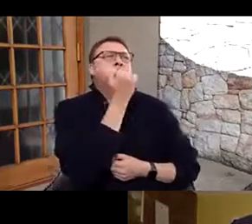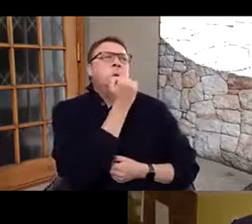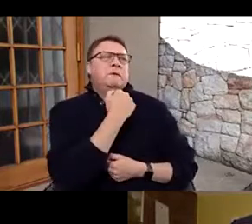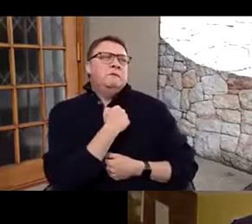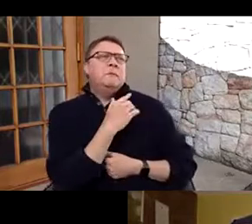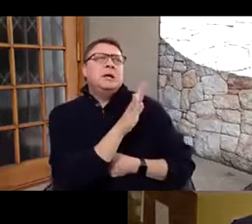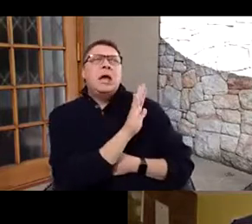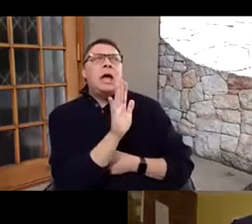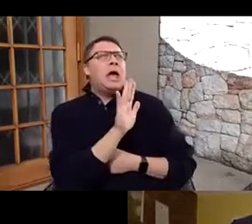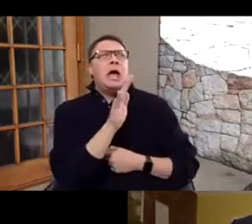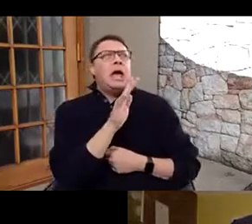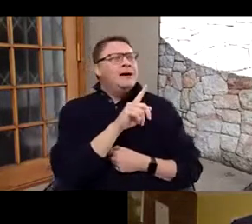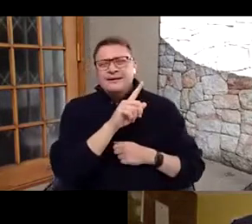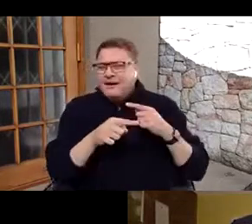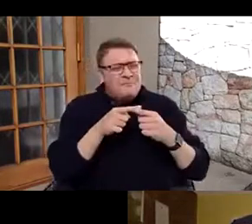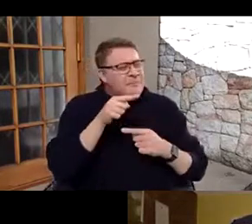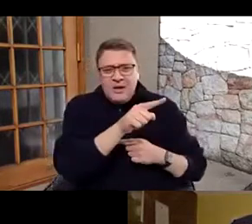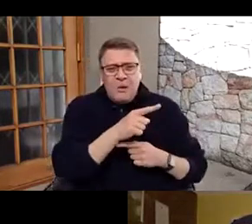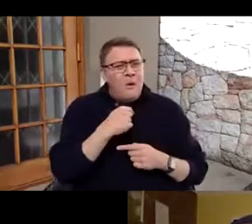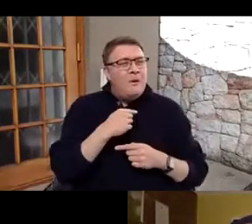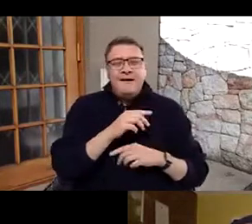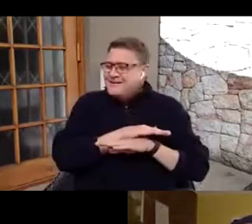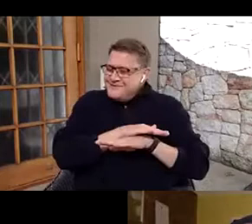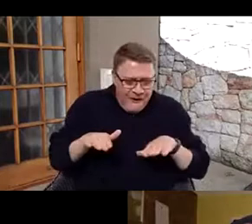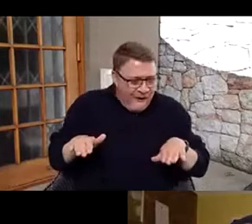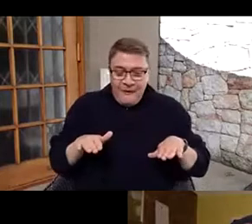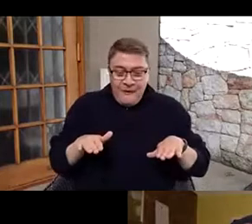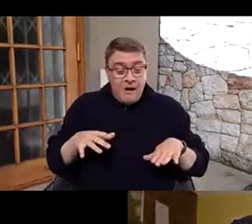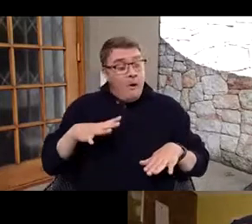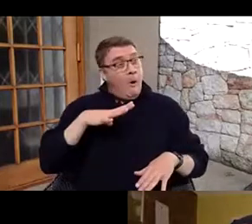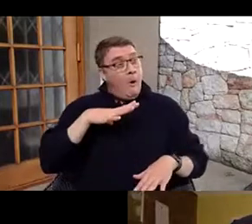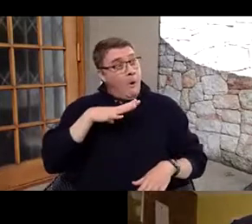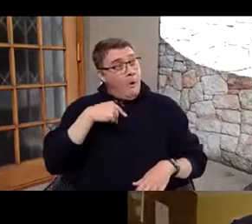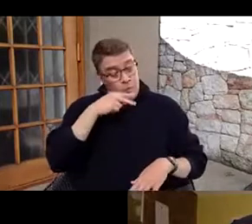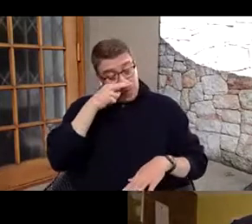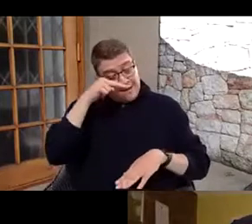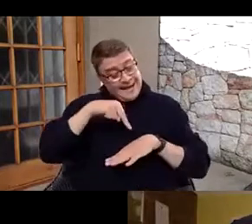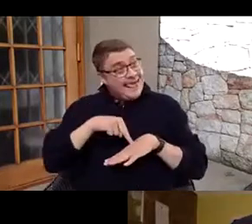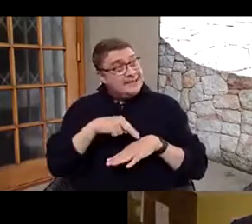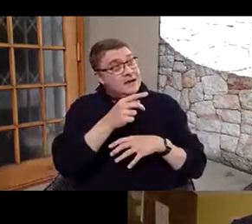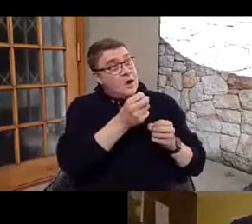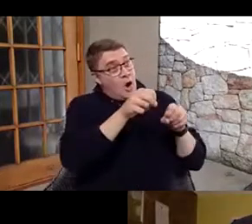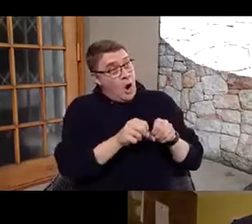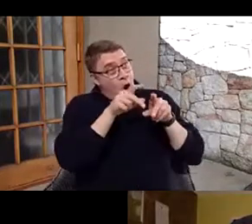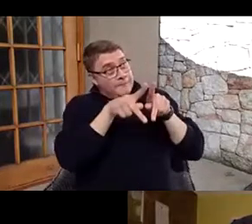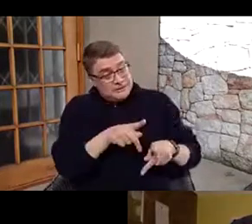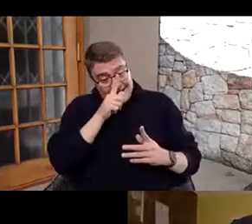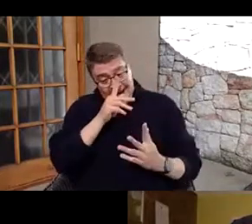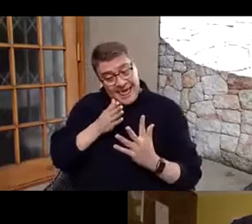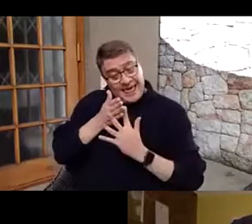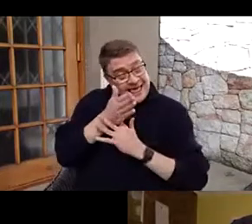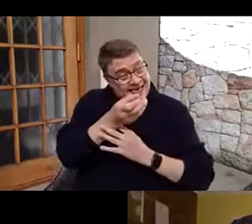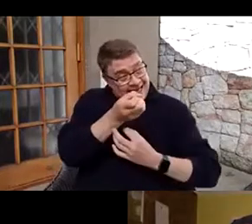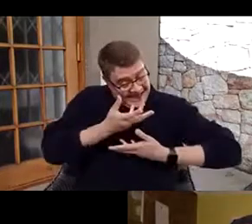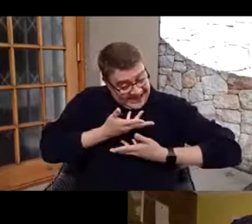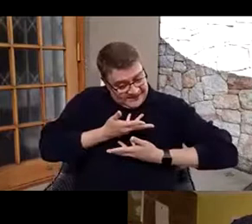disabled people. Let's feel sorry for the poor blind people. No. All we need is the opportunity to be able to make something of